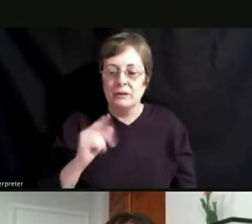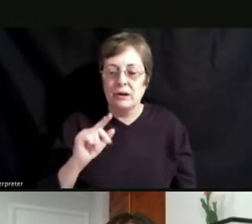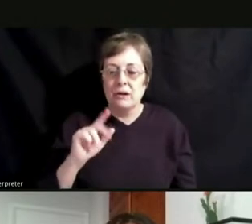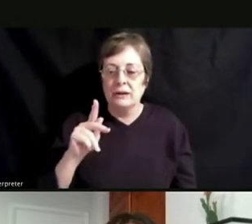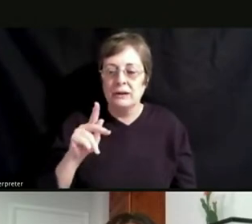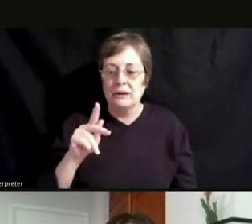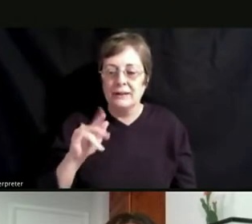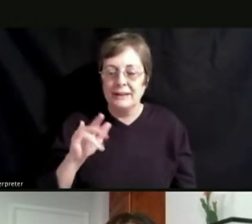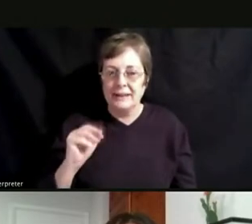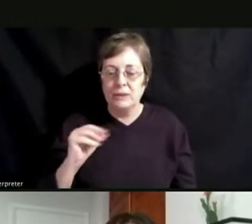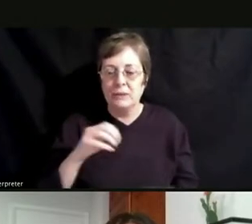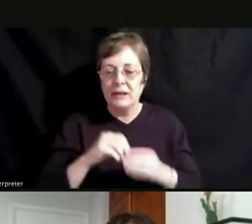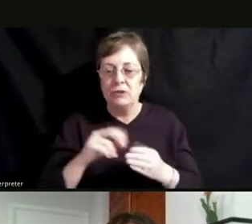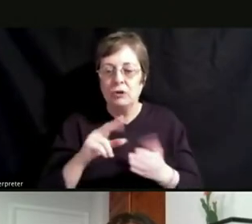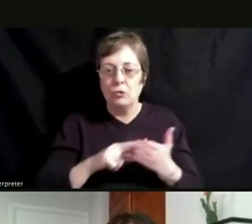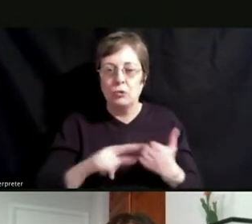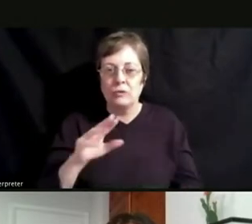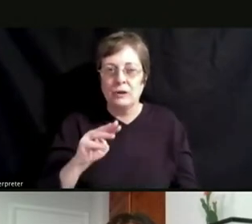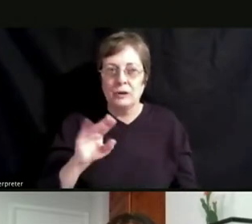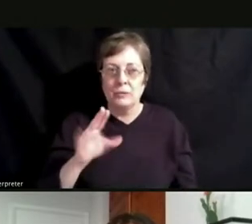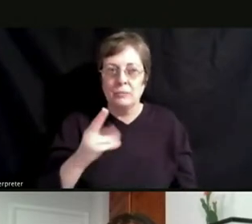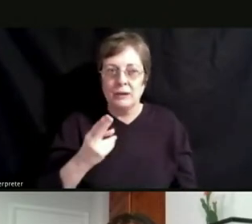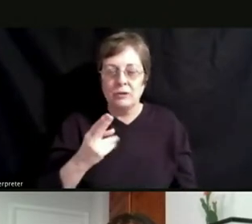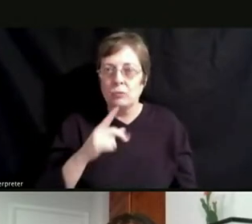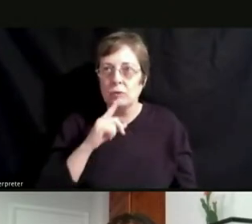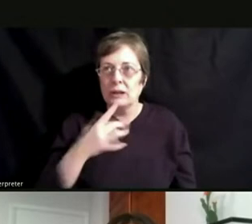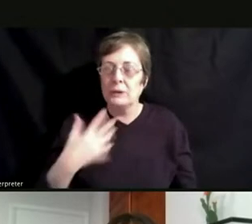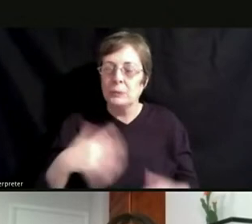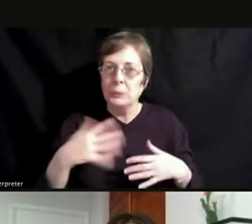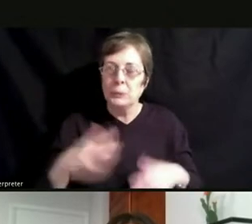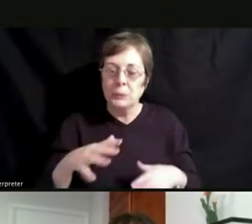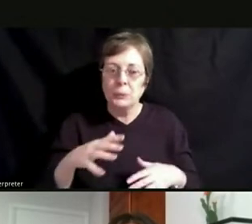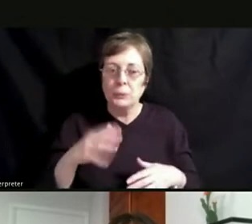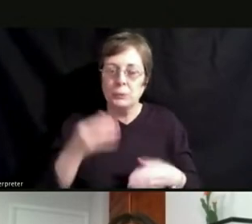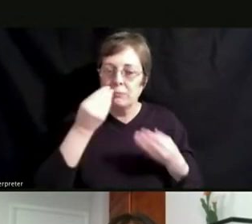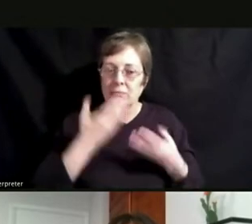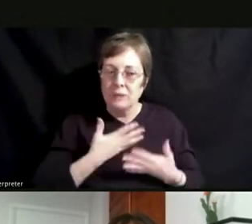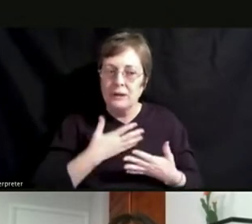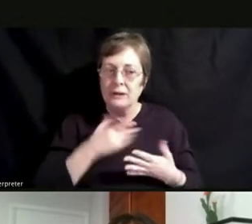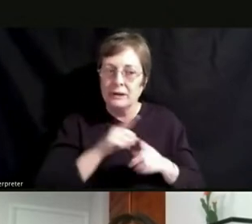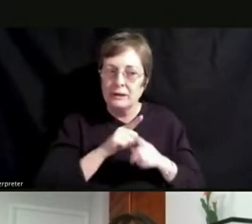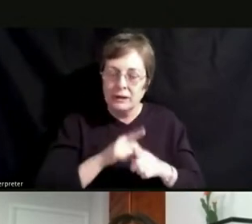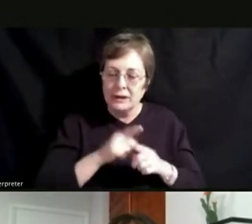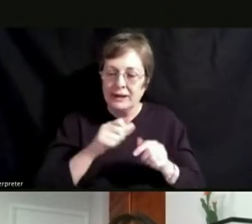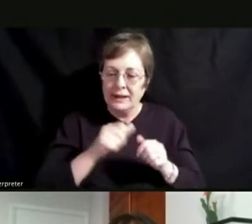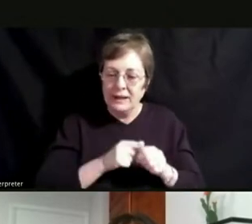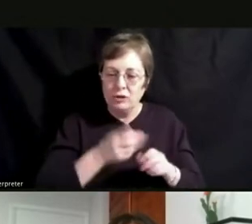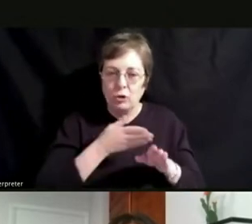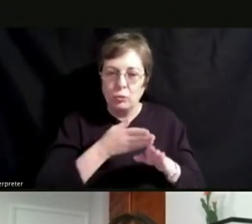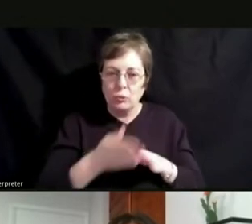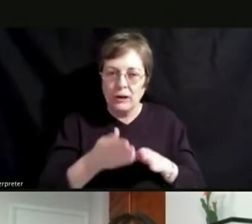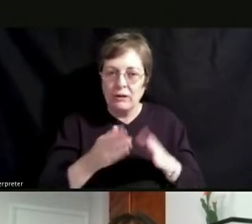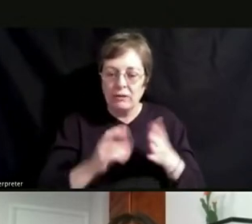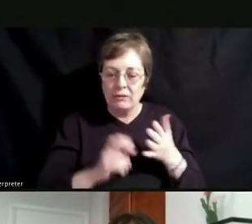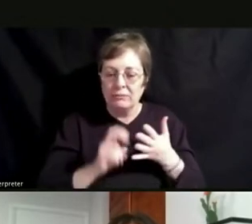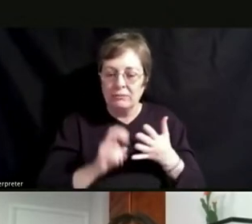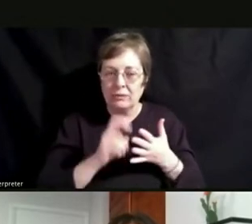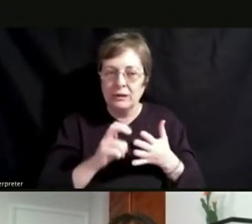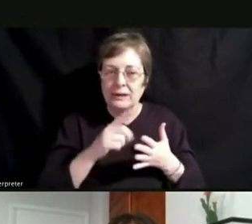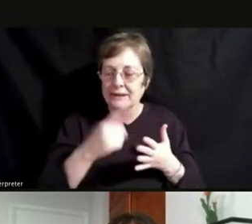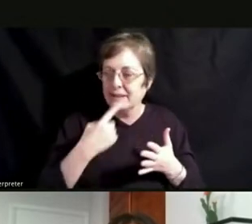really formative having somebody who kind of is mentoring me through each career stage, even just giving advice on this is what you need to do in this